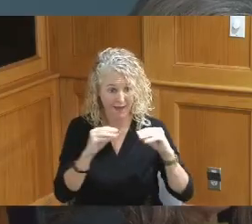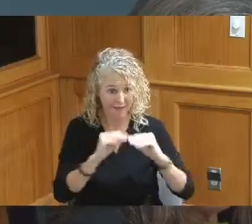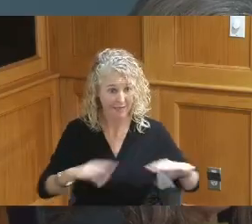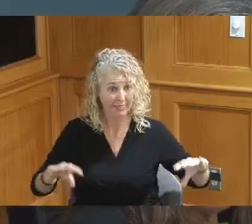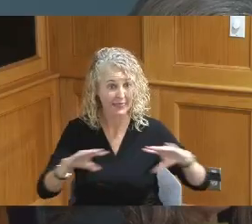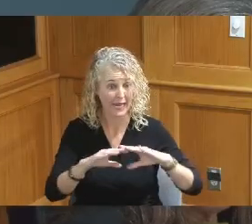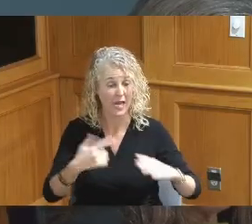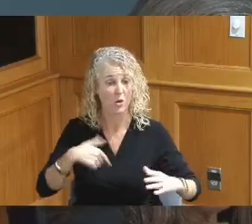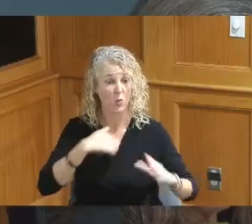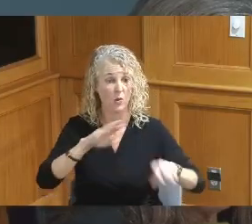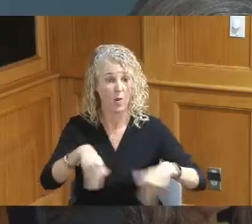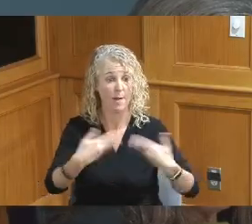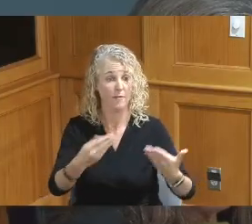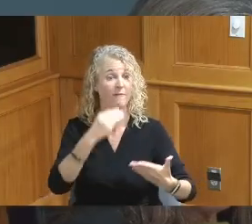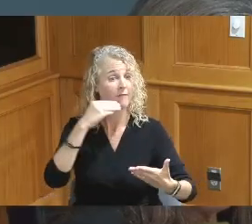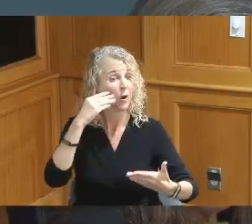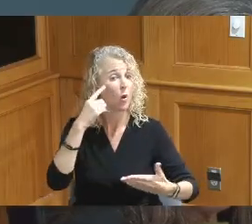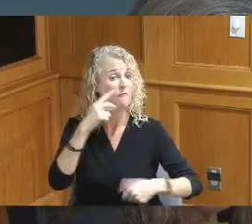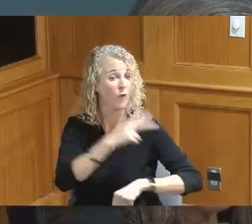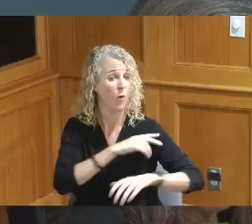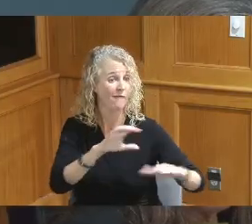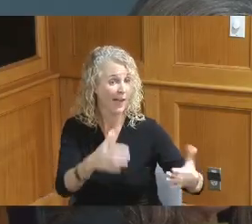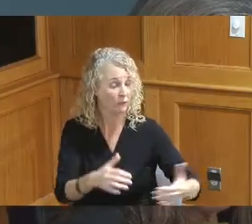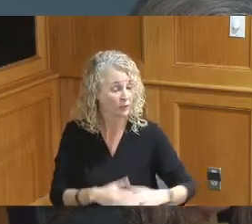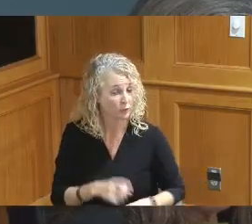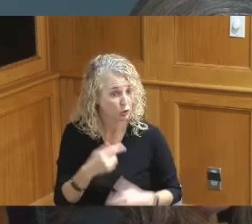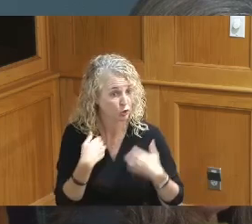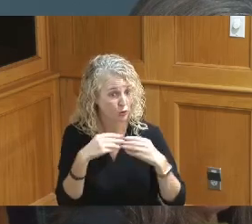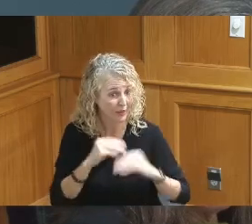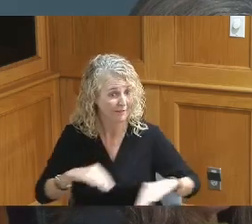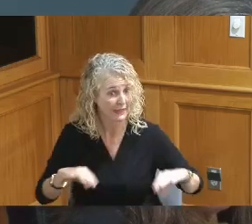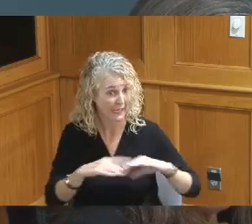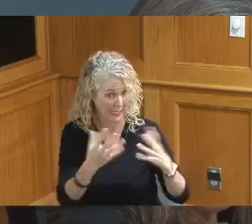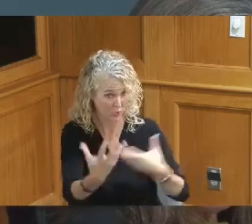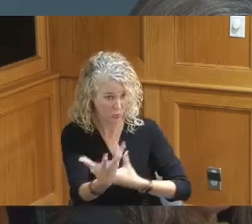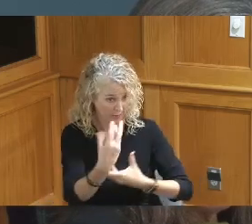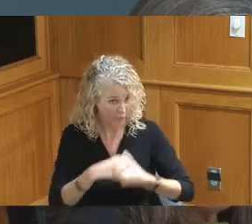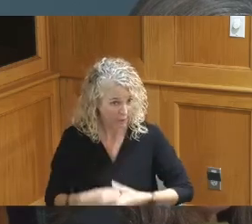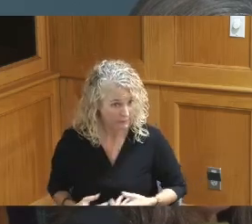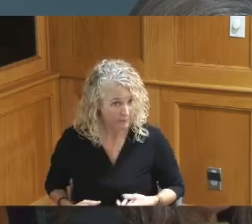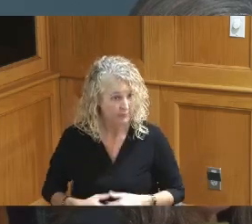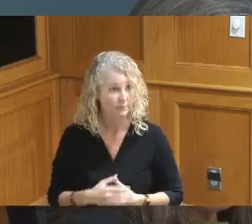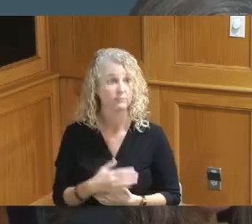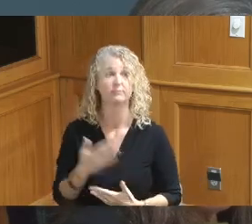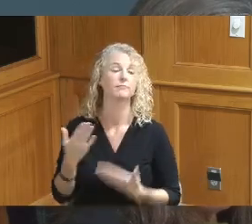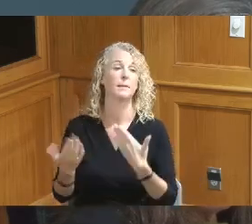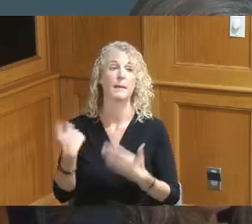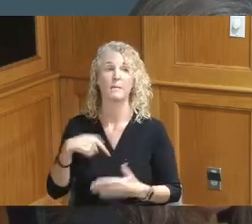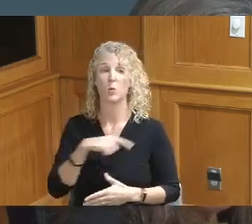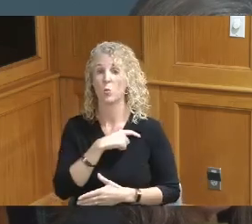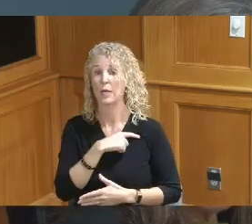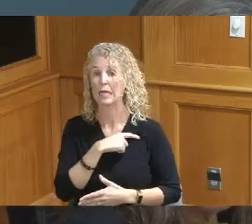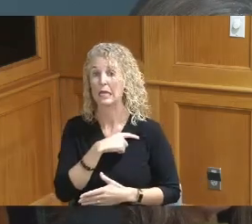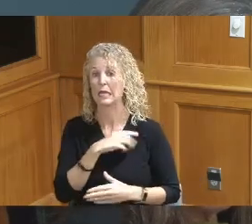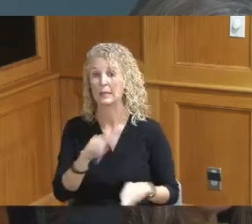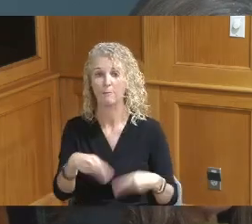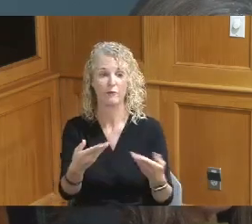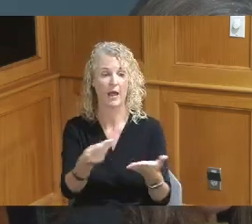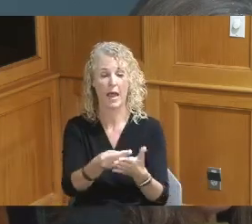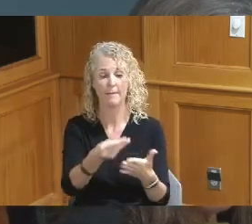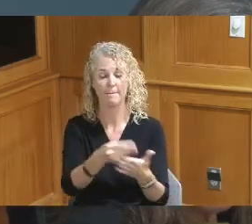house some veterans, some homeless veterans. Would you like to be a part of that? and that we will give you upfront